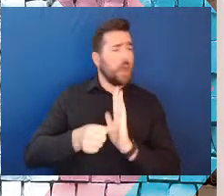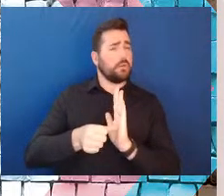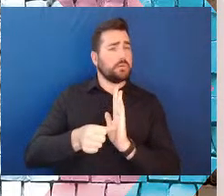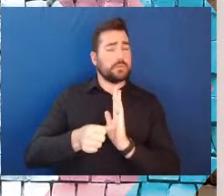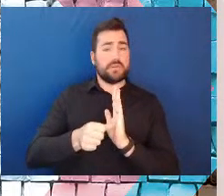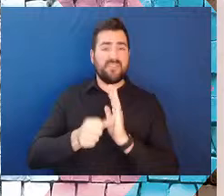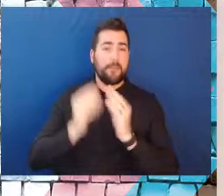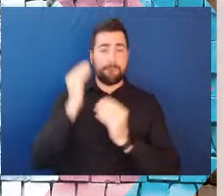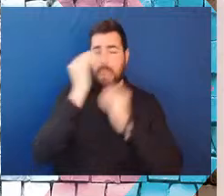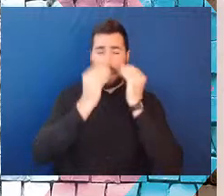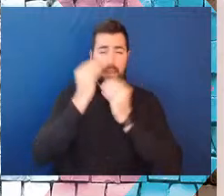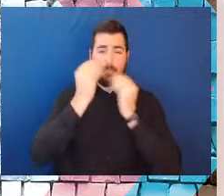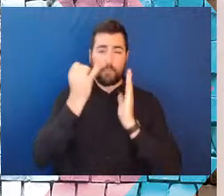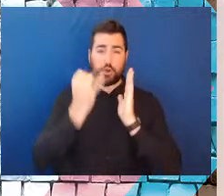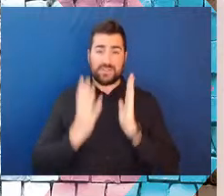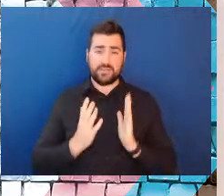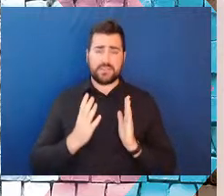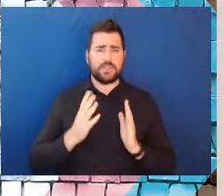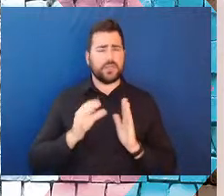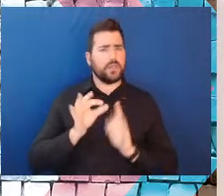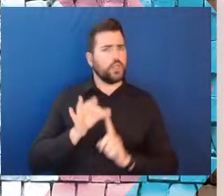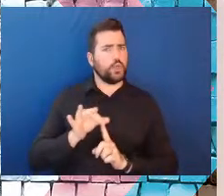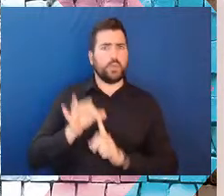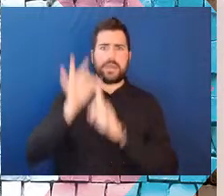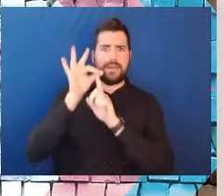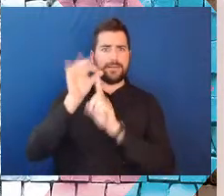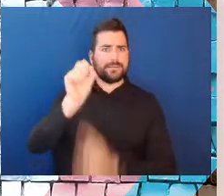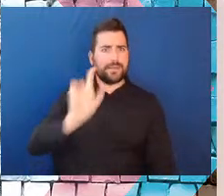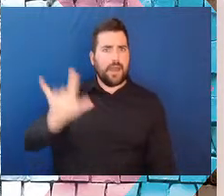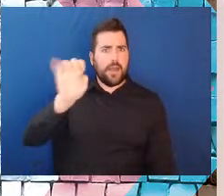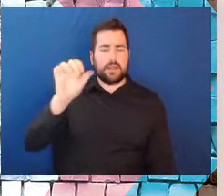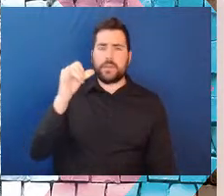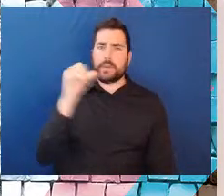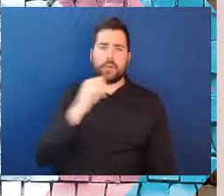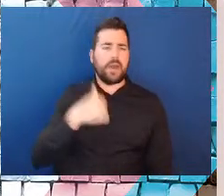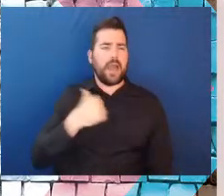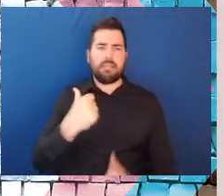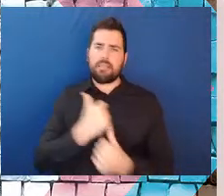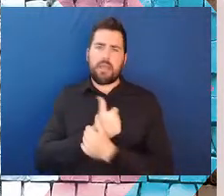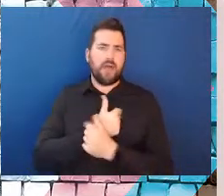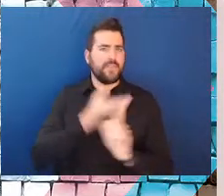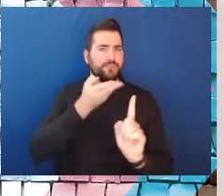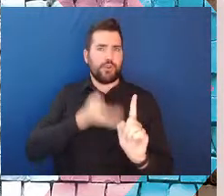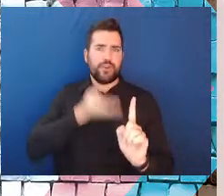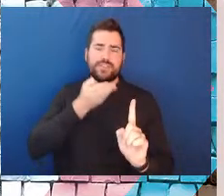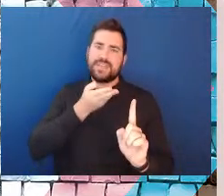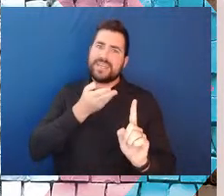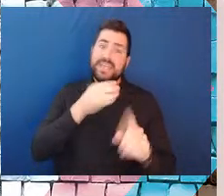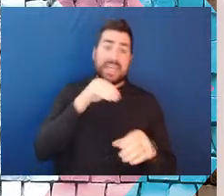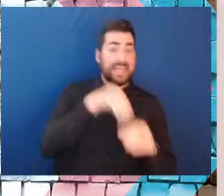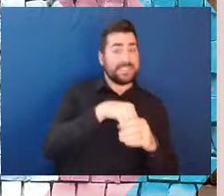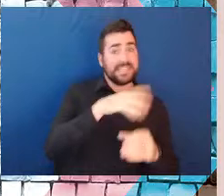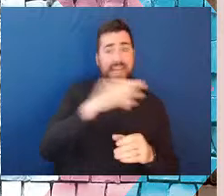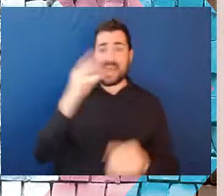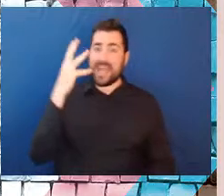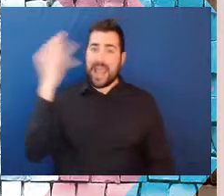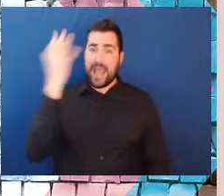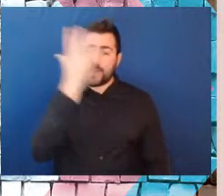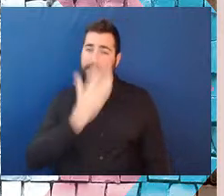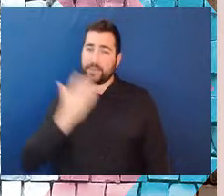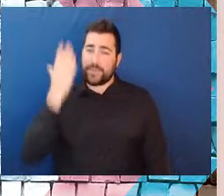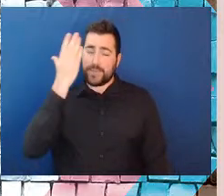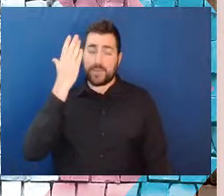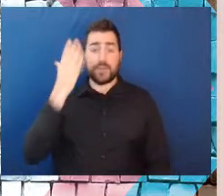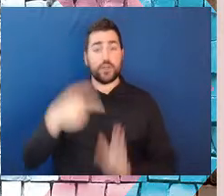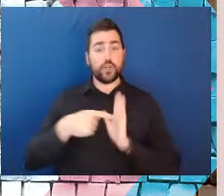unique style, I love this person inside and out. Please show a lot of virtual applause and